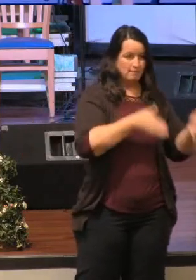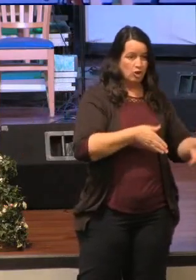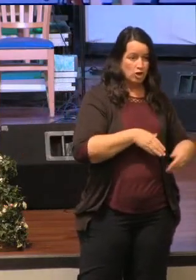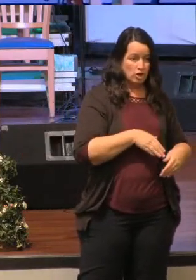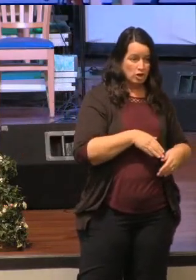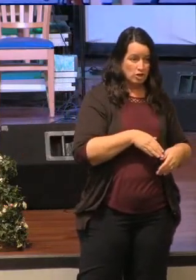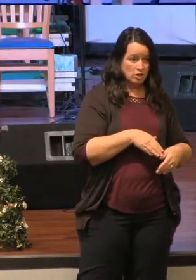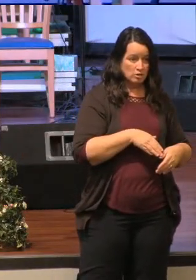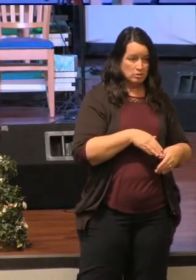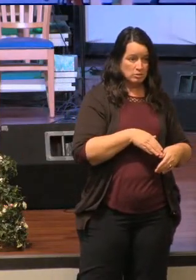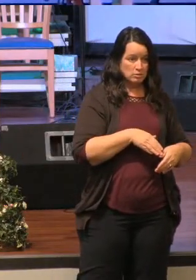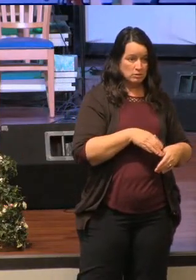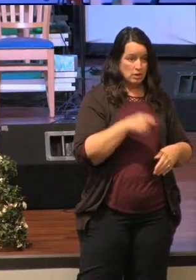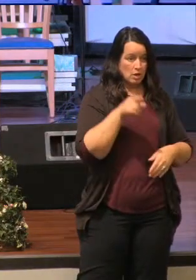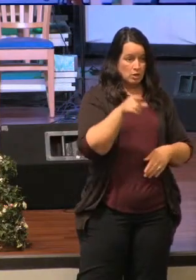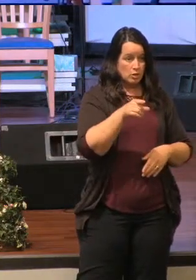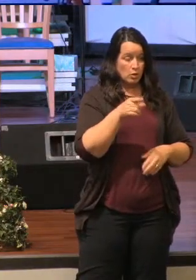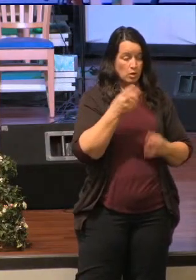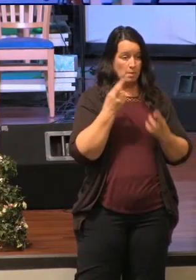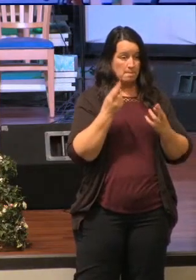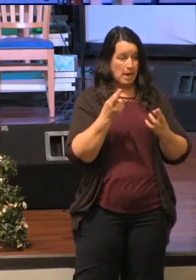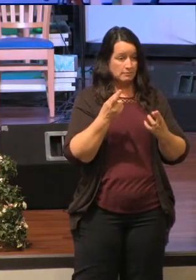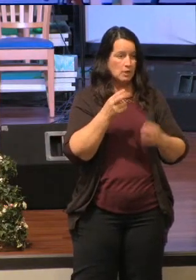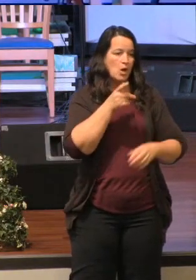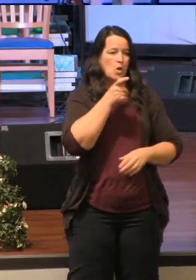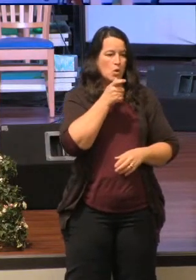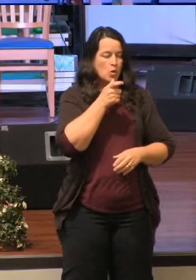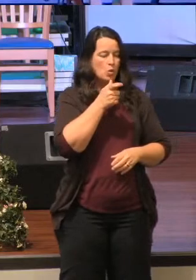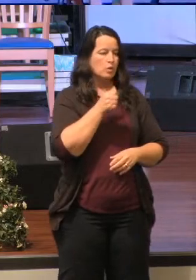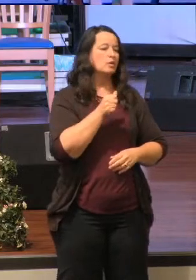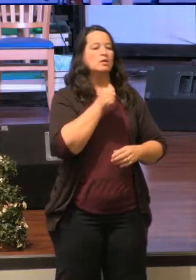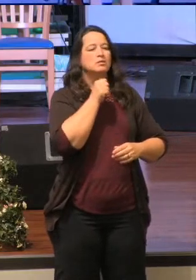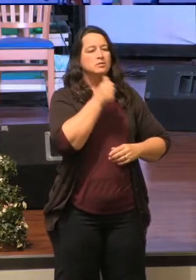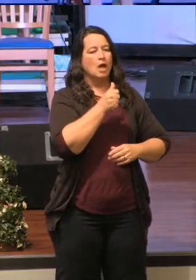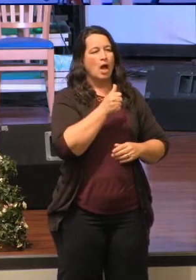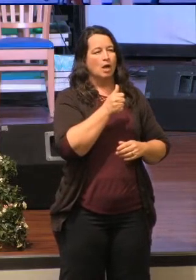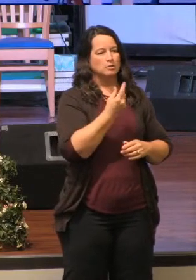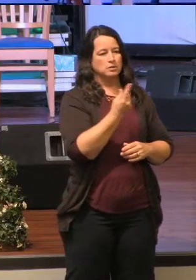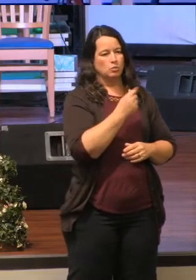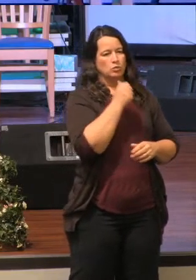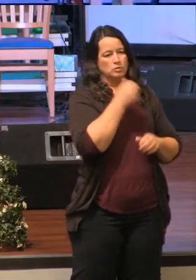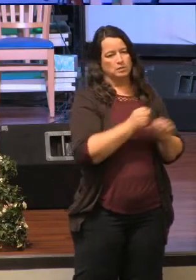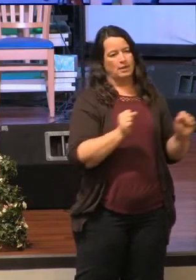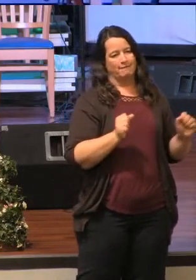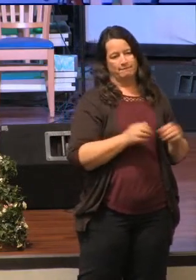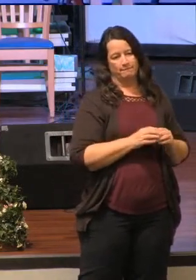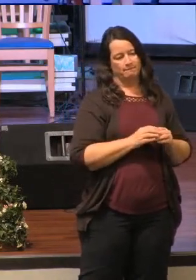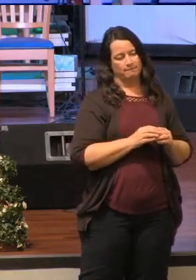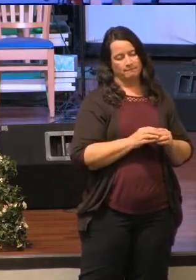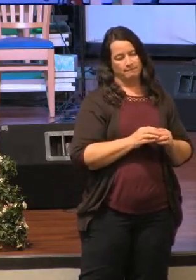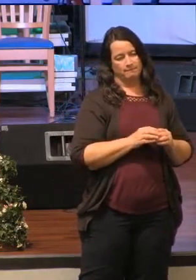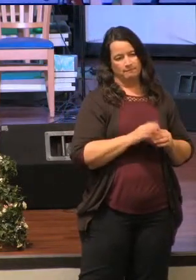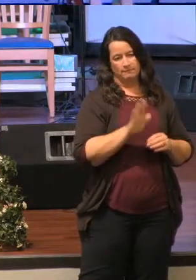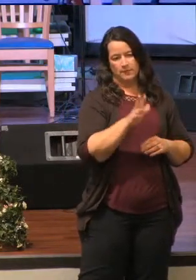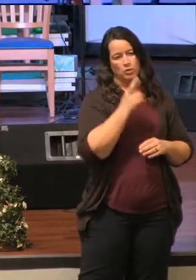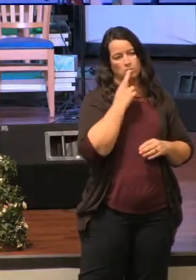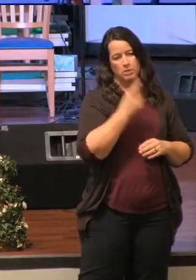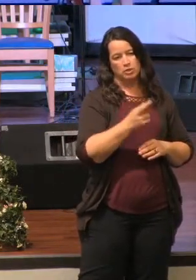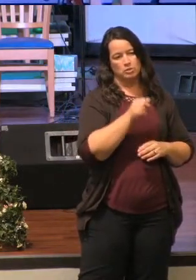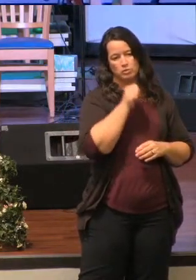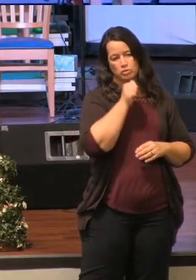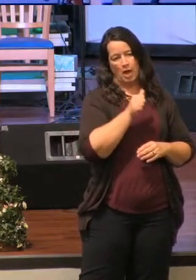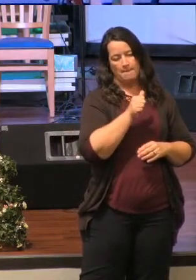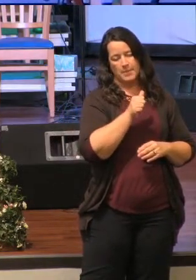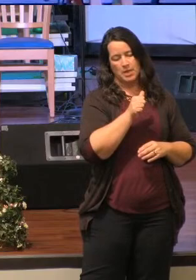believer of the Lord Jesus Christ, your best friend should not be an unbeliever. I'm just going to tell you that right now. Your best friend should not be an